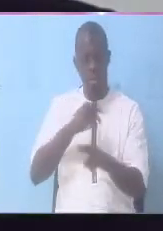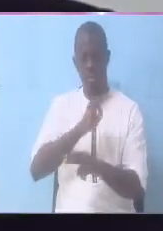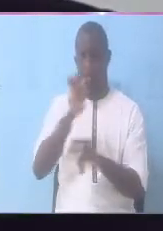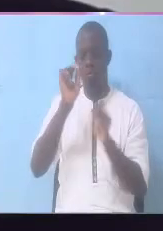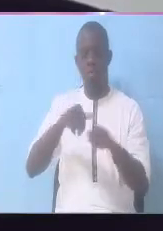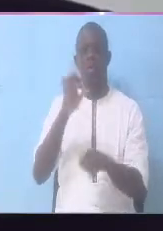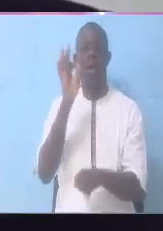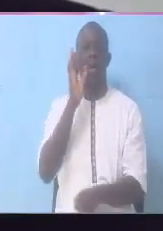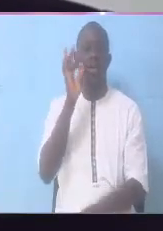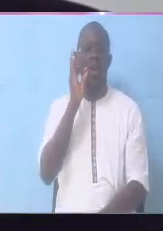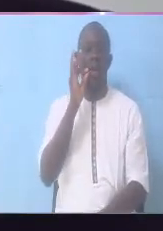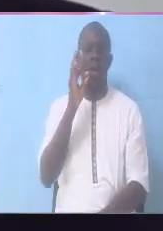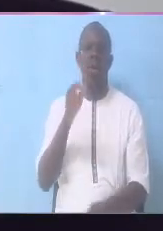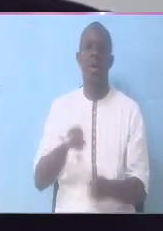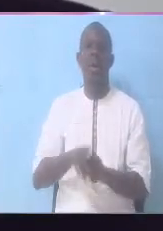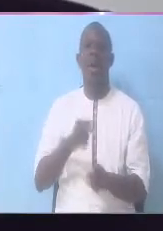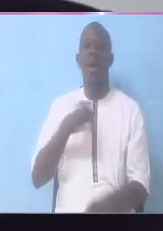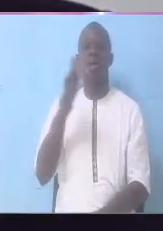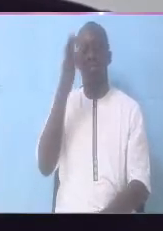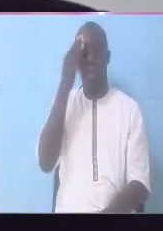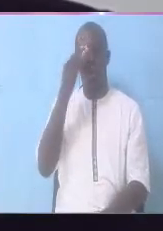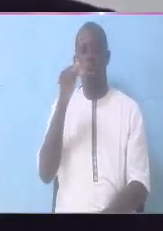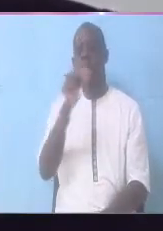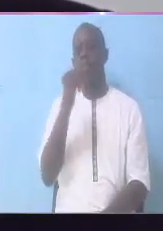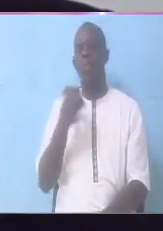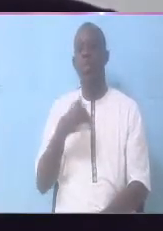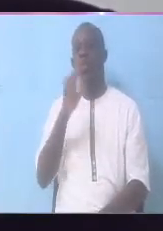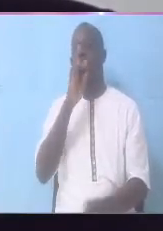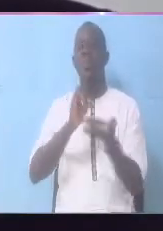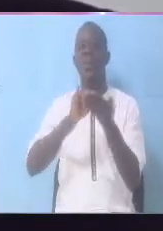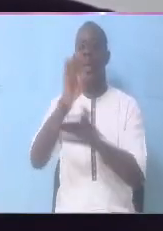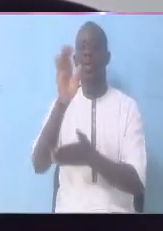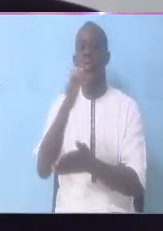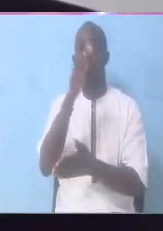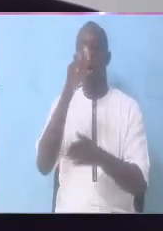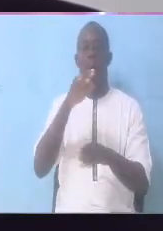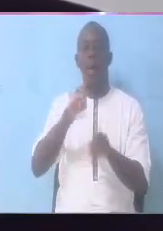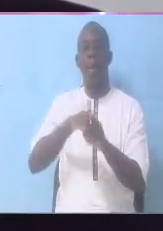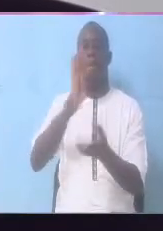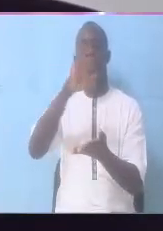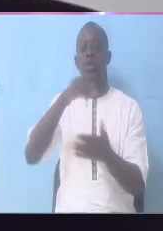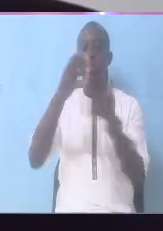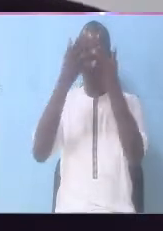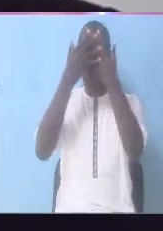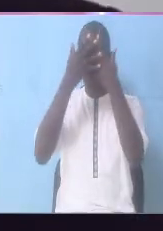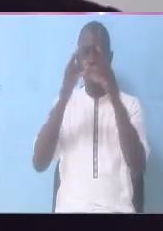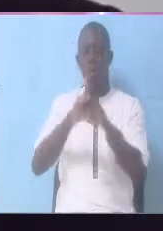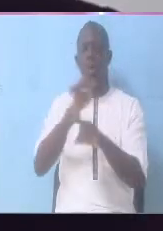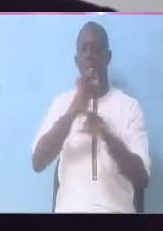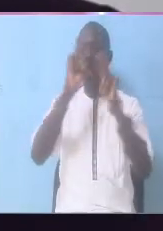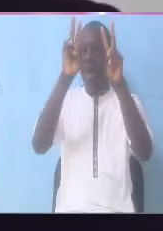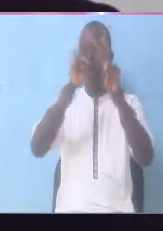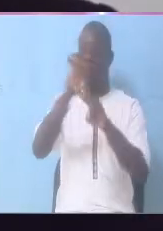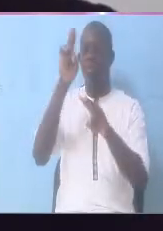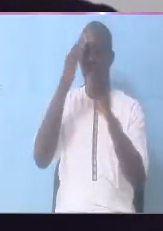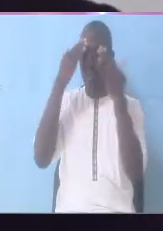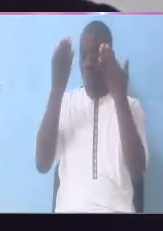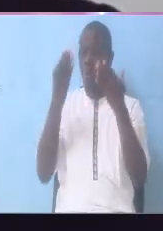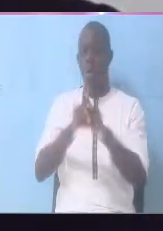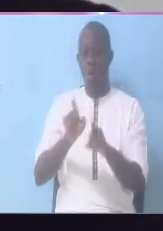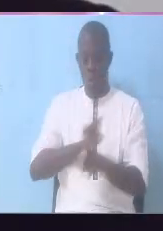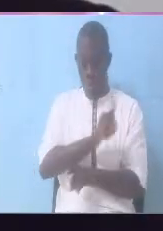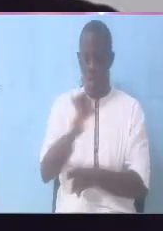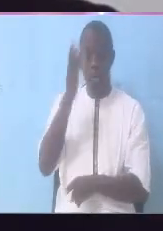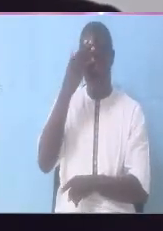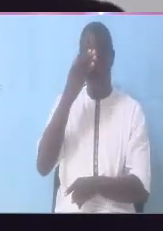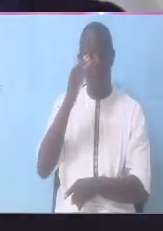that are sent to Mile to without Jame knowing. So this is something that is way beyond me because I wasn't there when orders were given. We know the answer because you told us